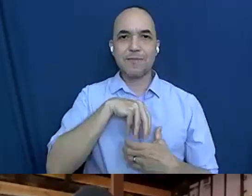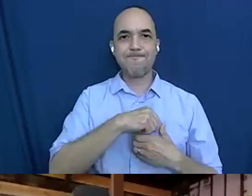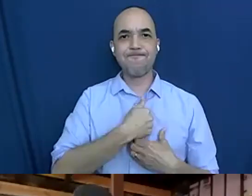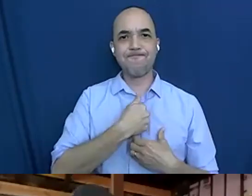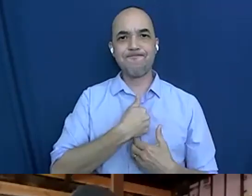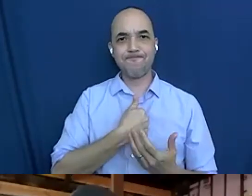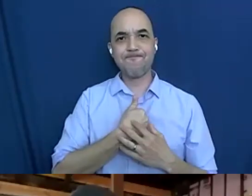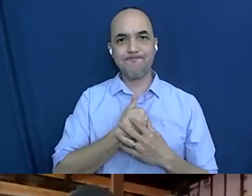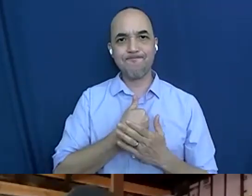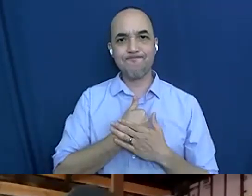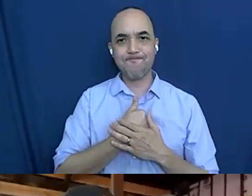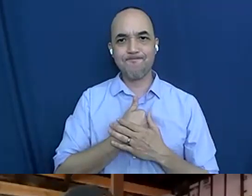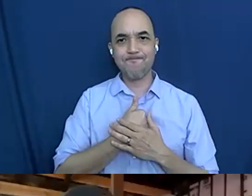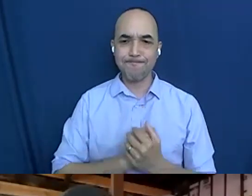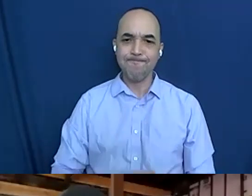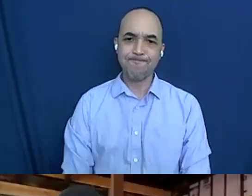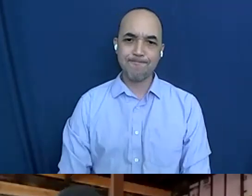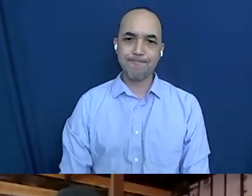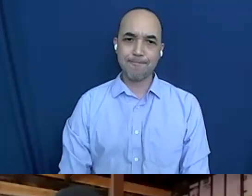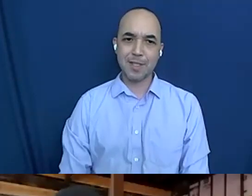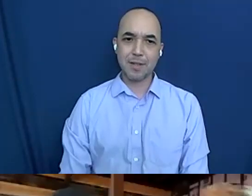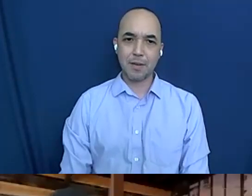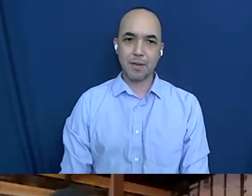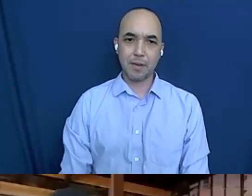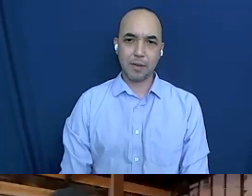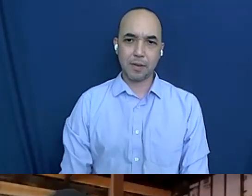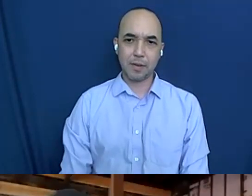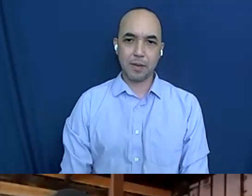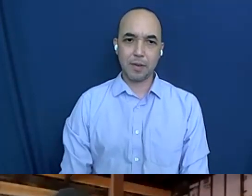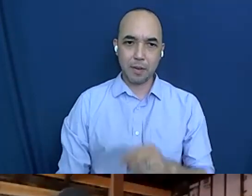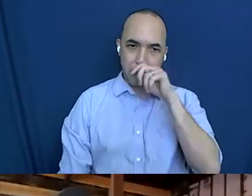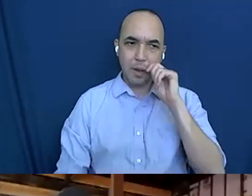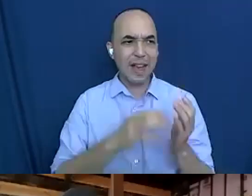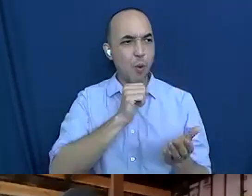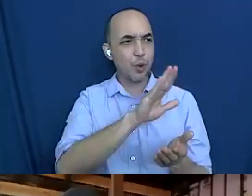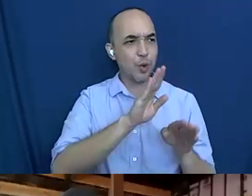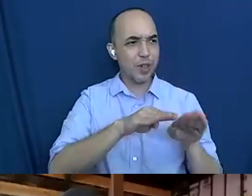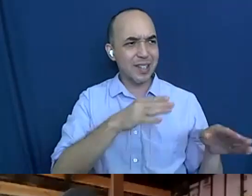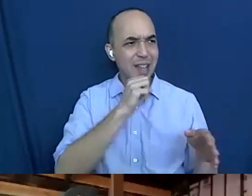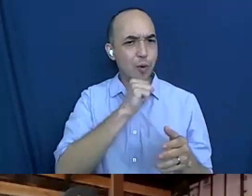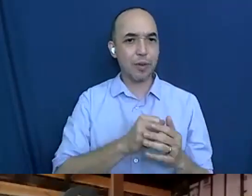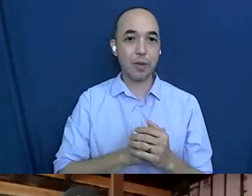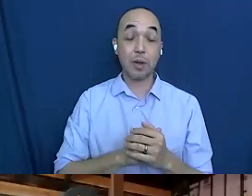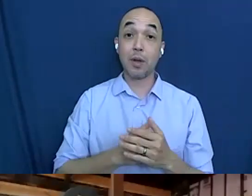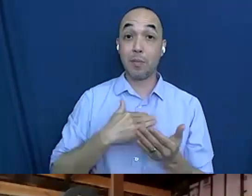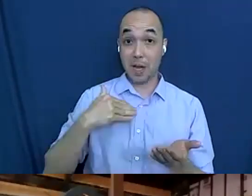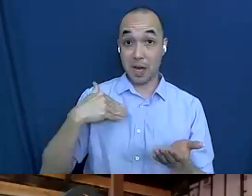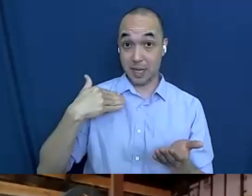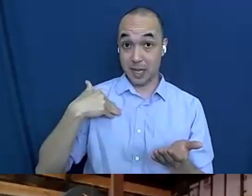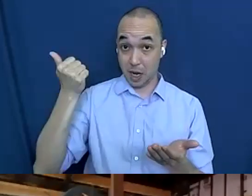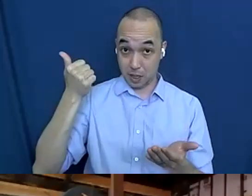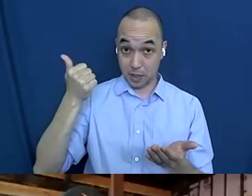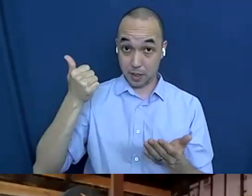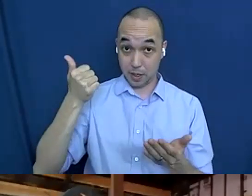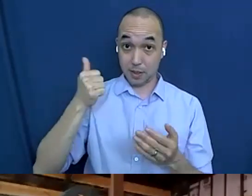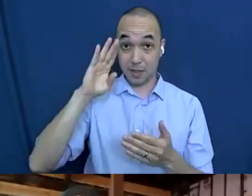actually. Wow. Hey, stand up. How old are your kids? My youngest son